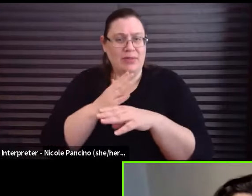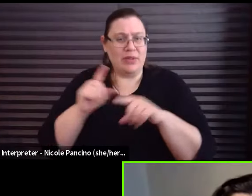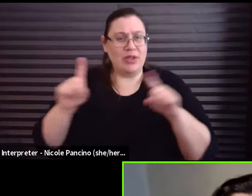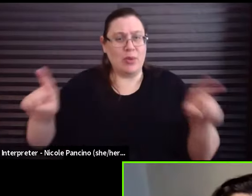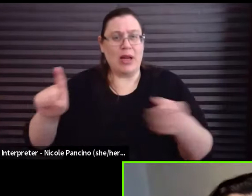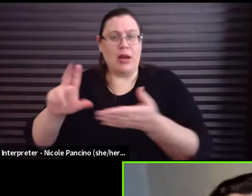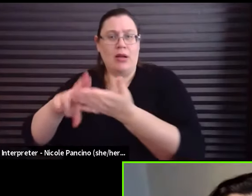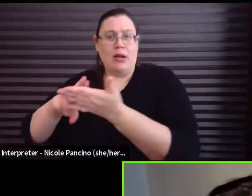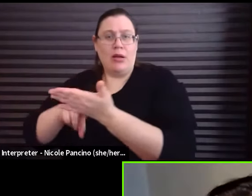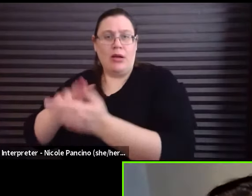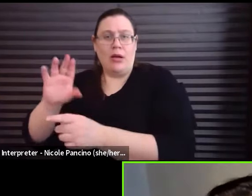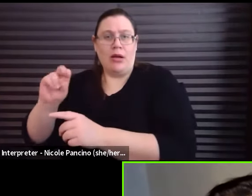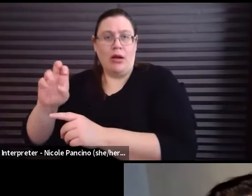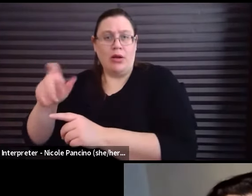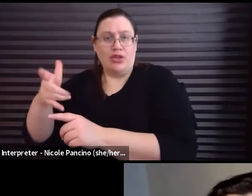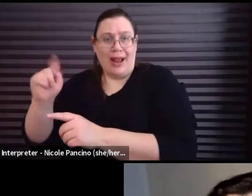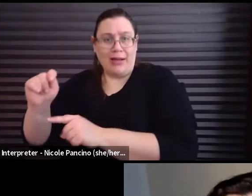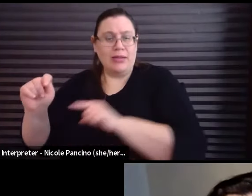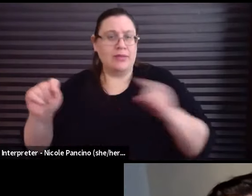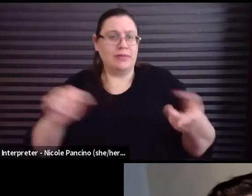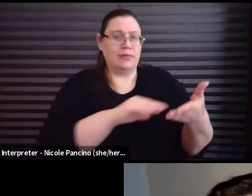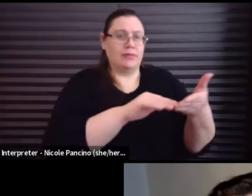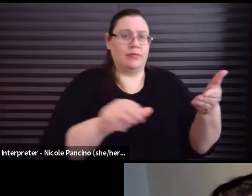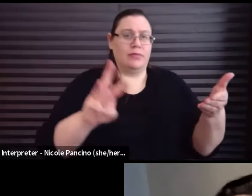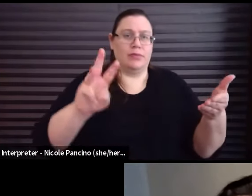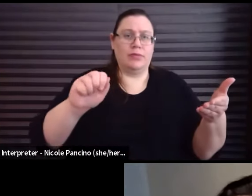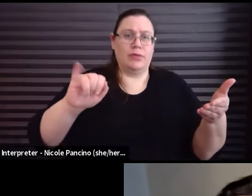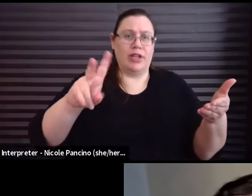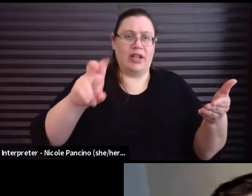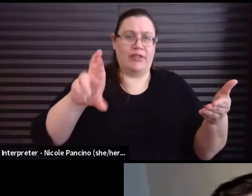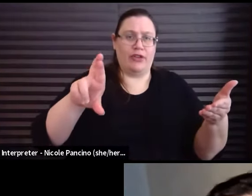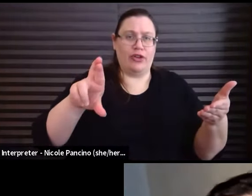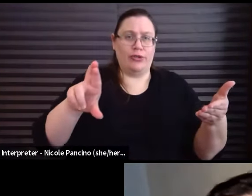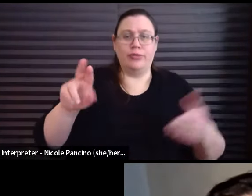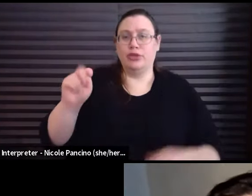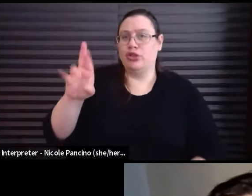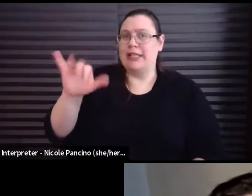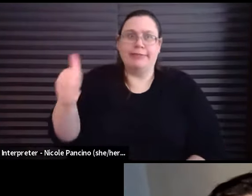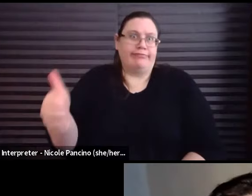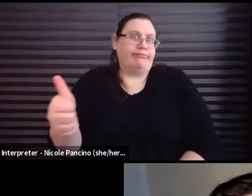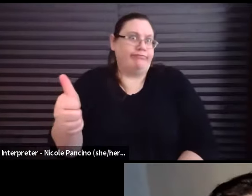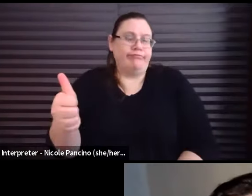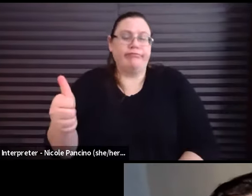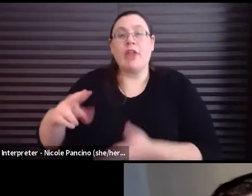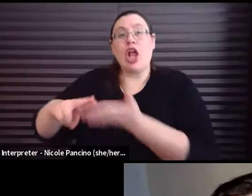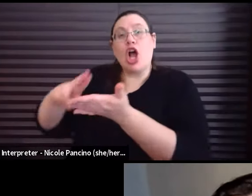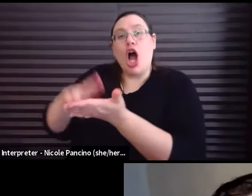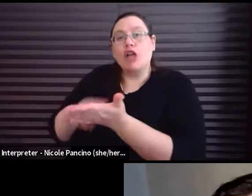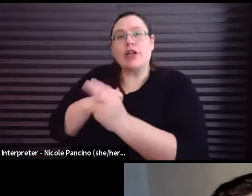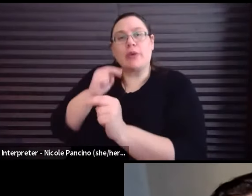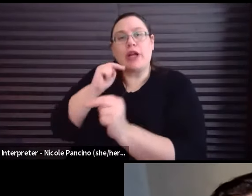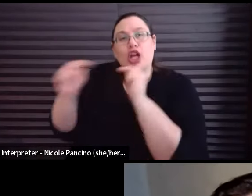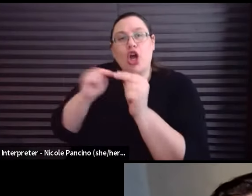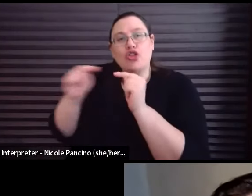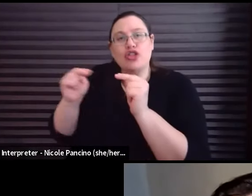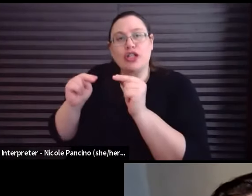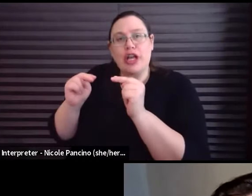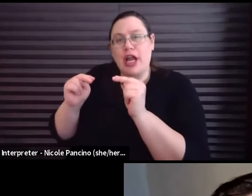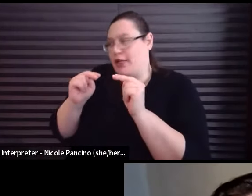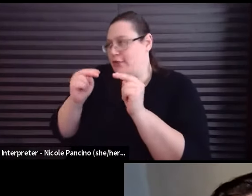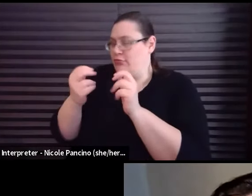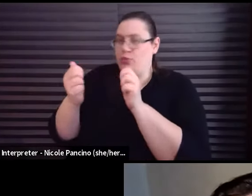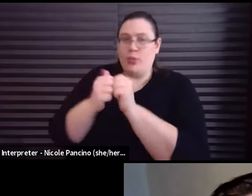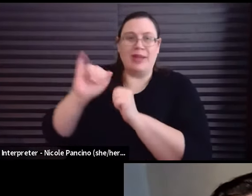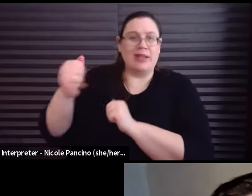contracts and waivers. Okay. Walk through that. That's great. So contracts are what we negotiate across the table with the